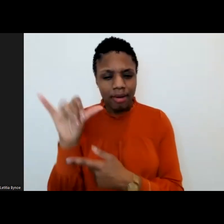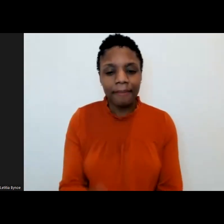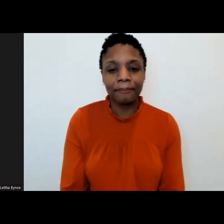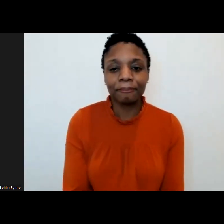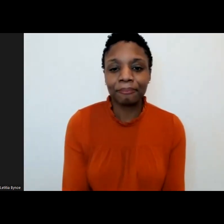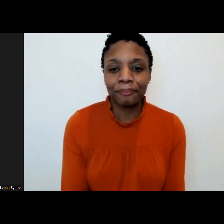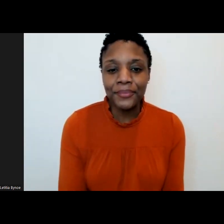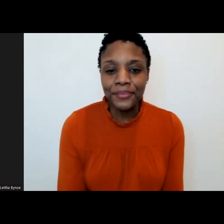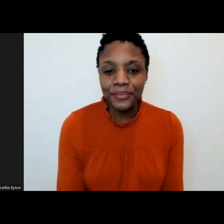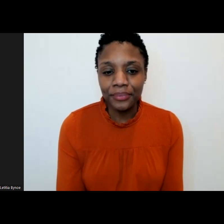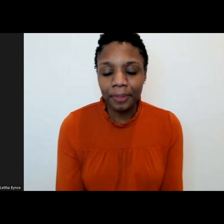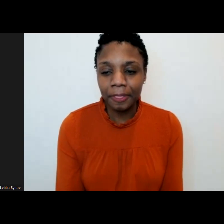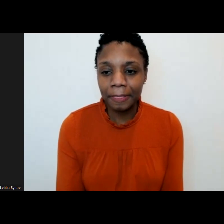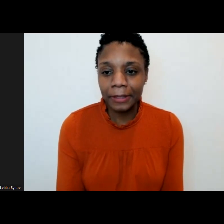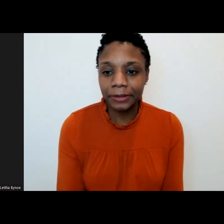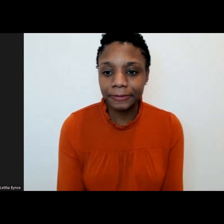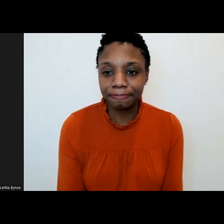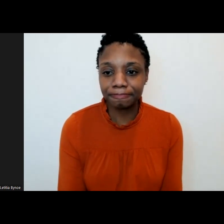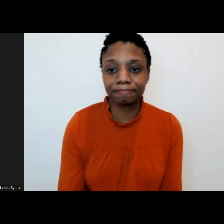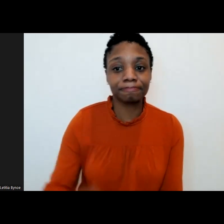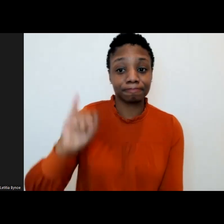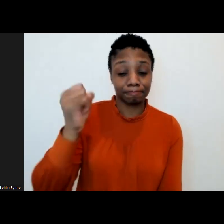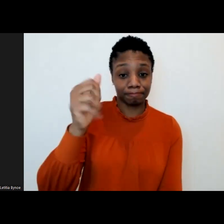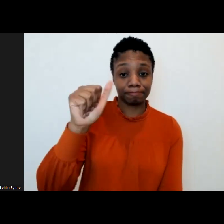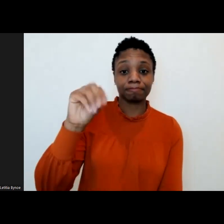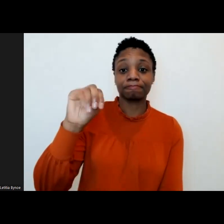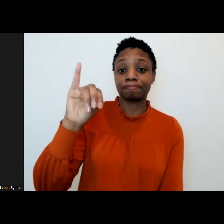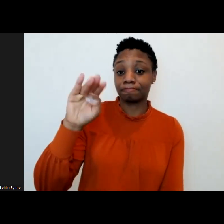Yeah. Go ahead. Again, that's another